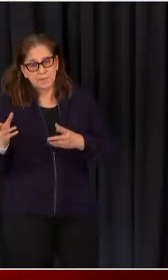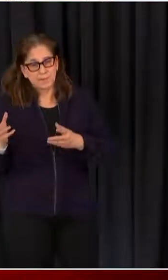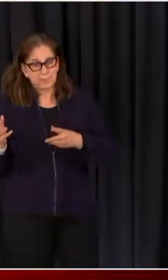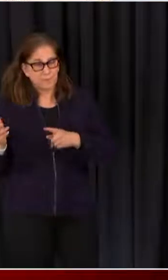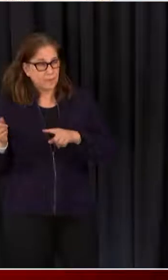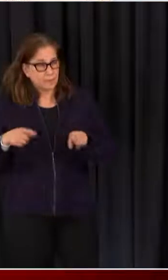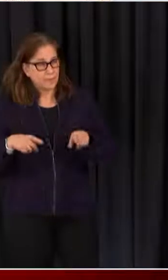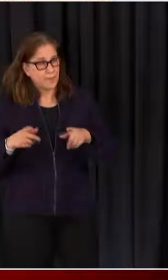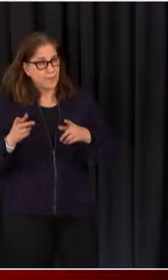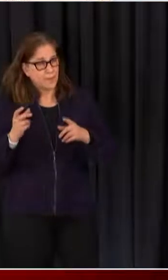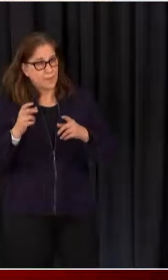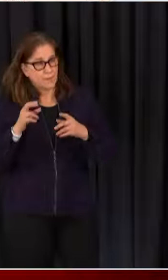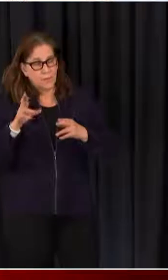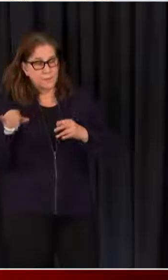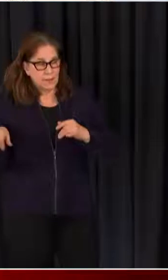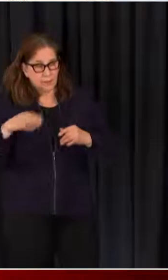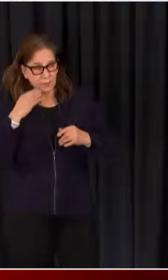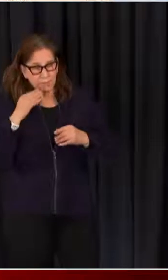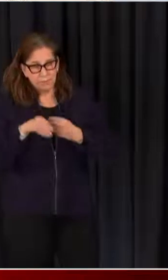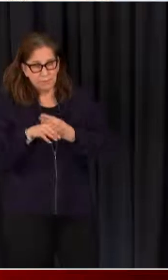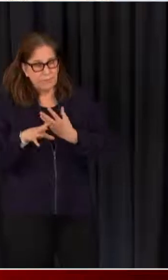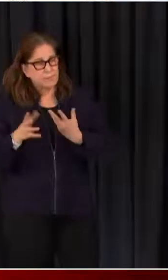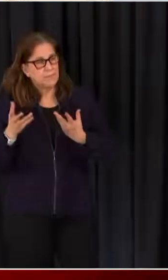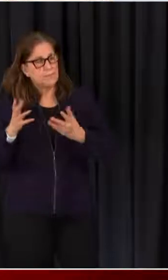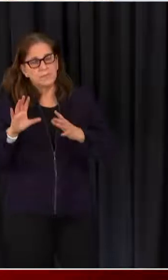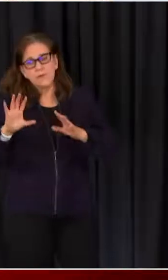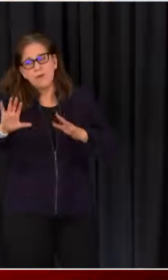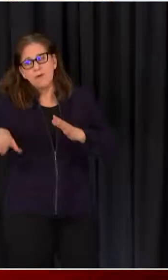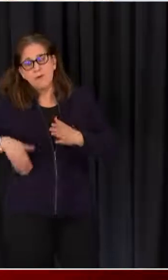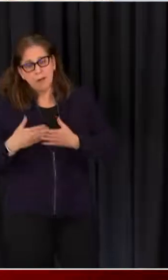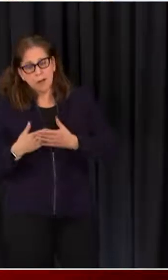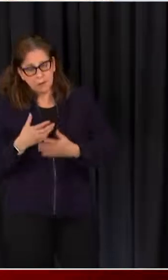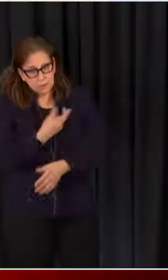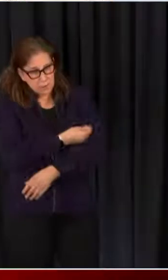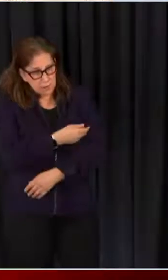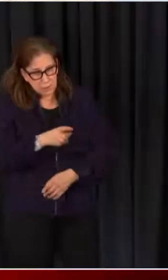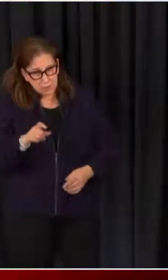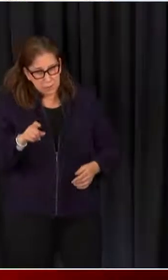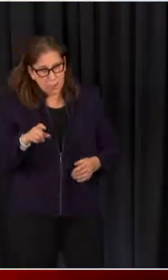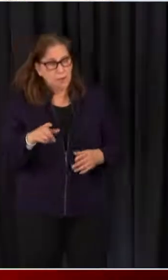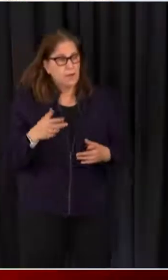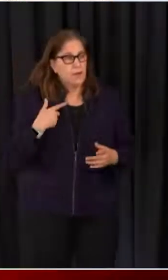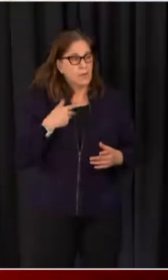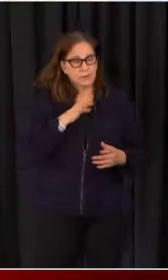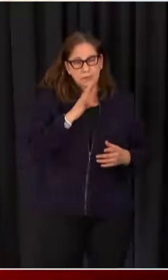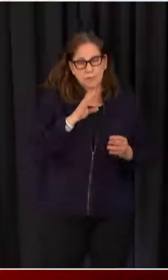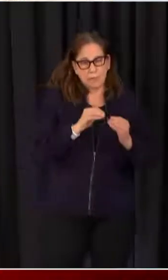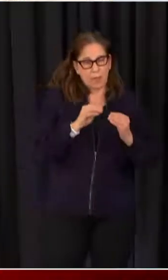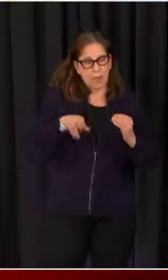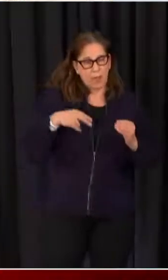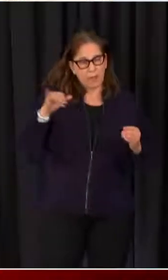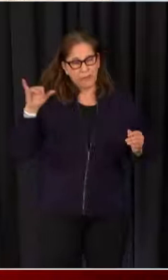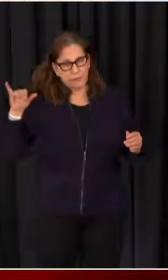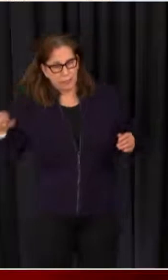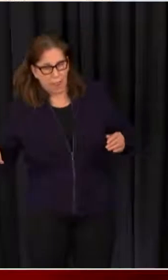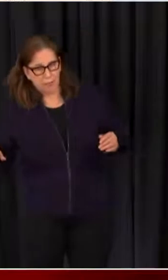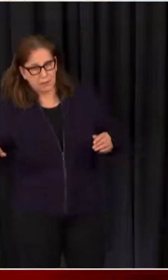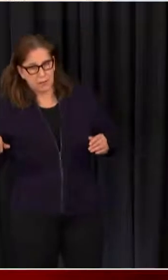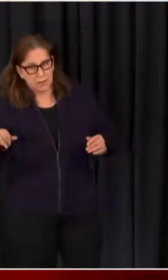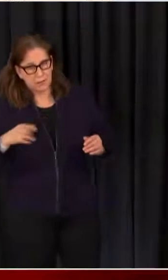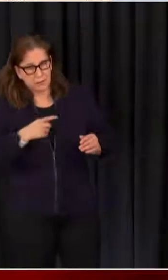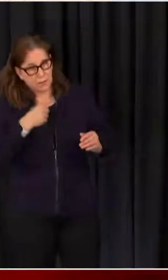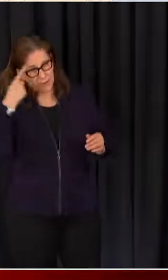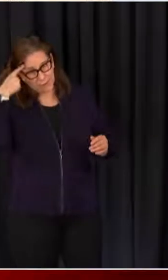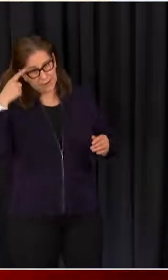to come back. And I know you have said that is, you know, reopening is not contingent on vaccines, but I am curious if you think